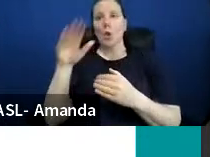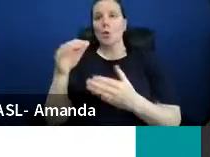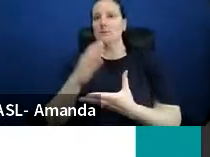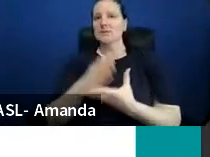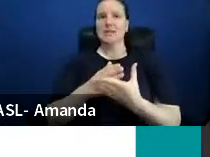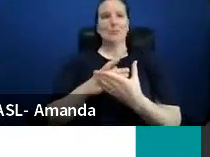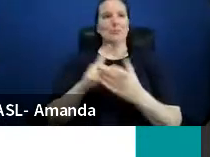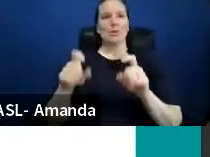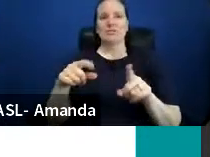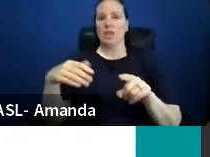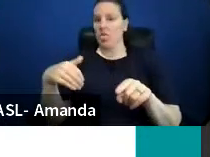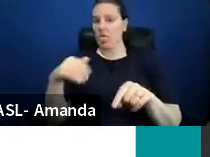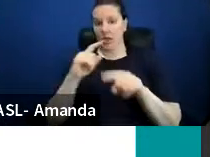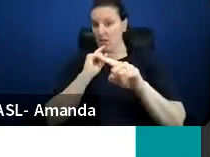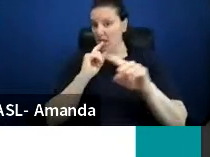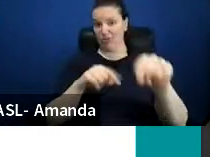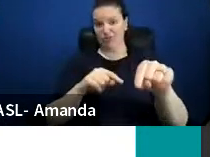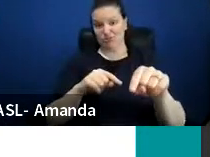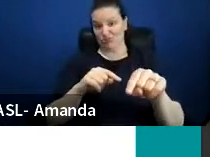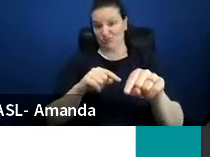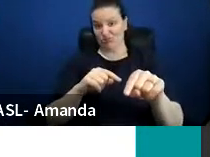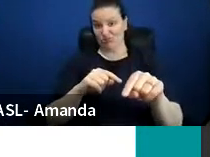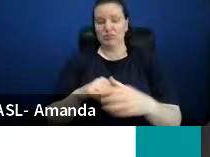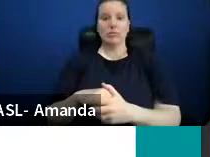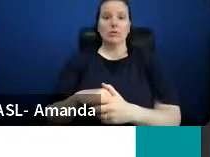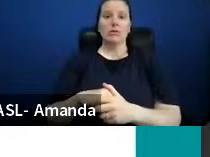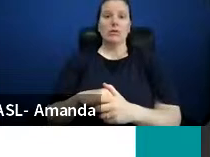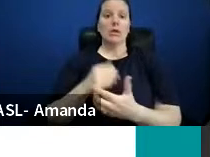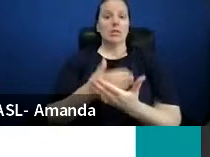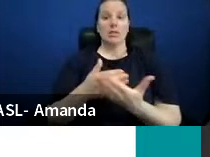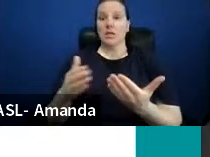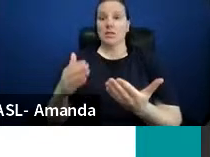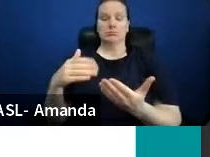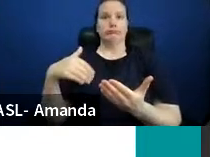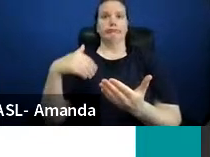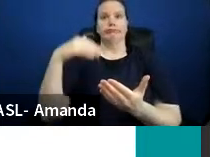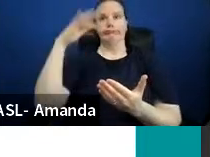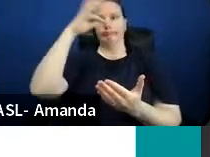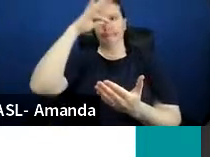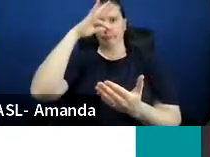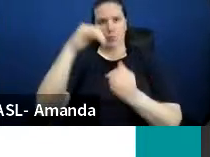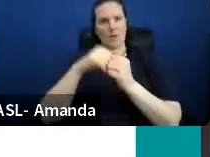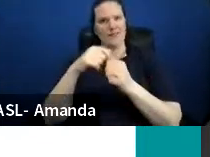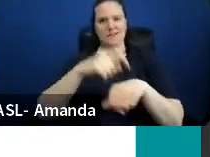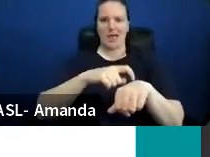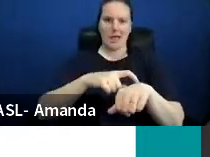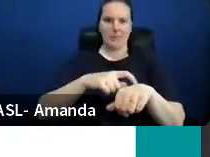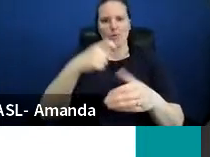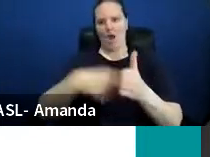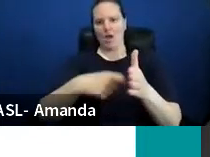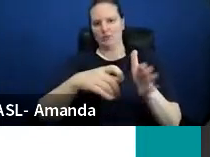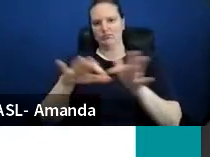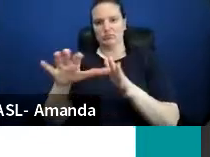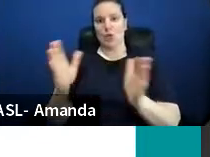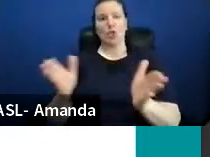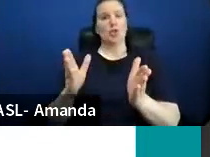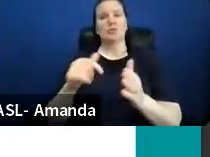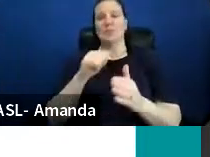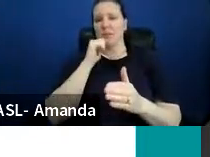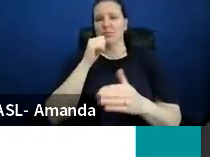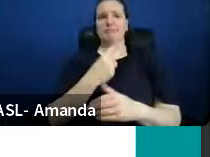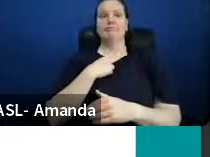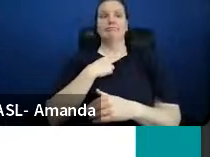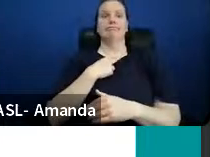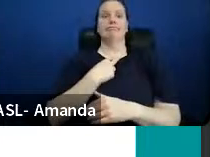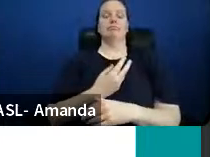unanswered questions and things that we don't know yet around timing and cost. We really encourage you not to be too constrained by that at